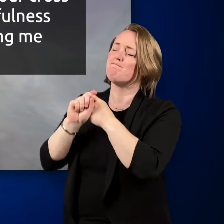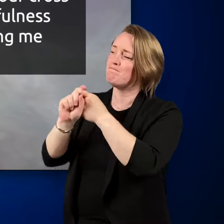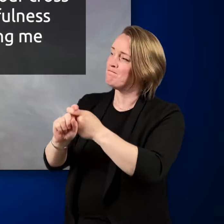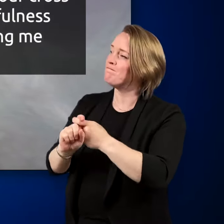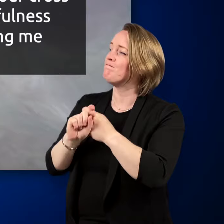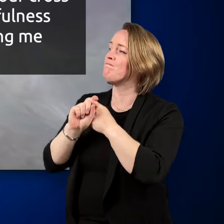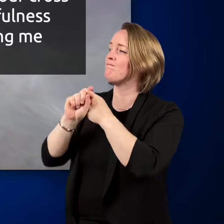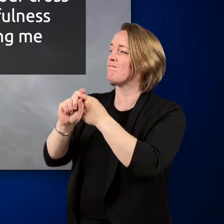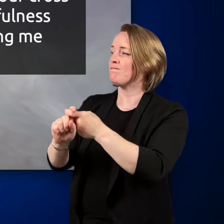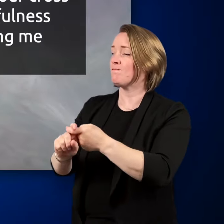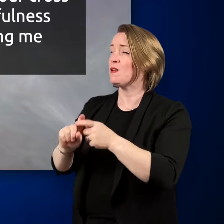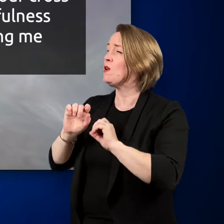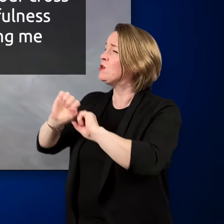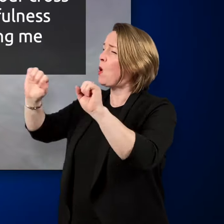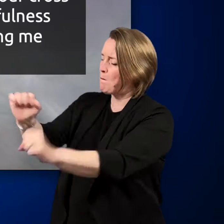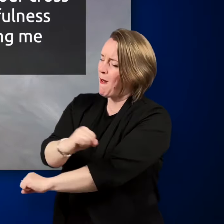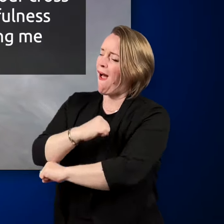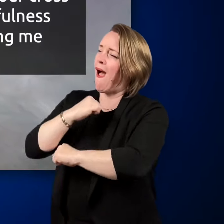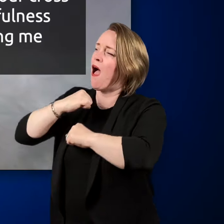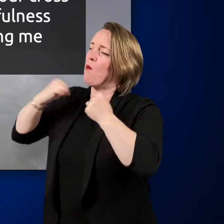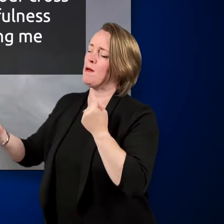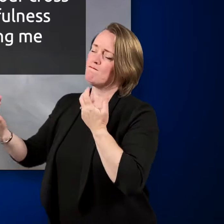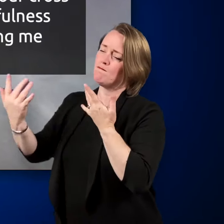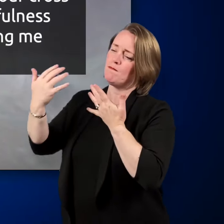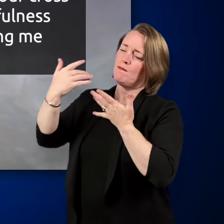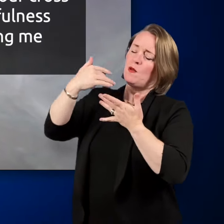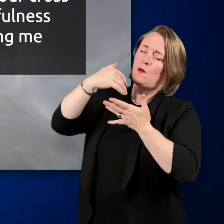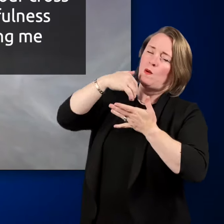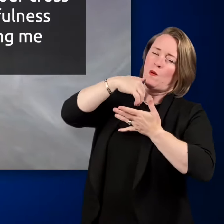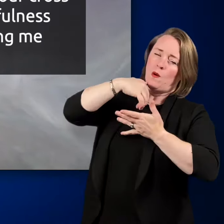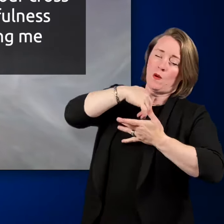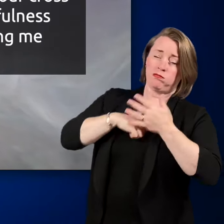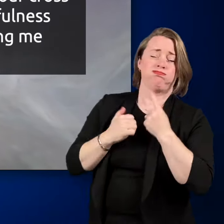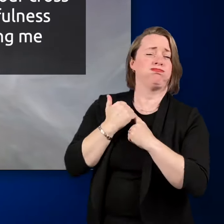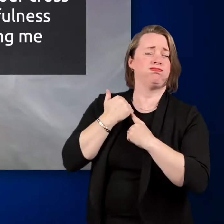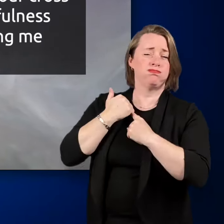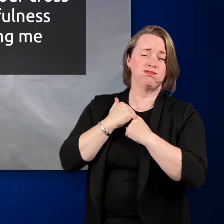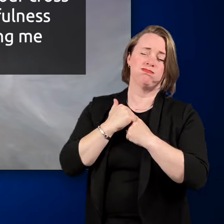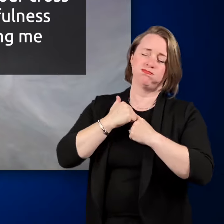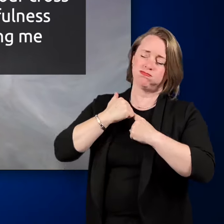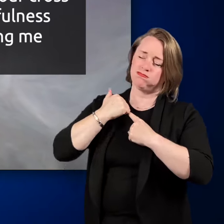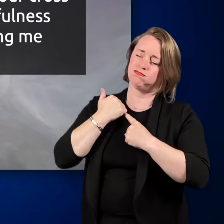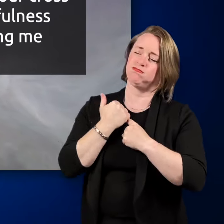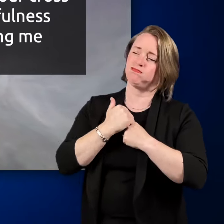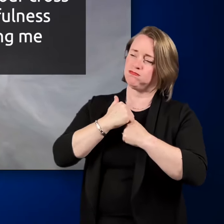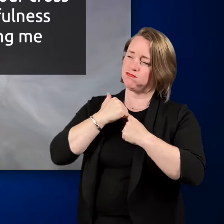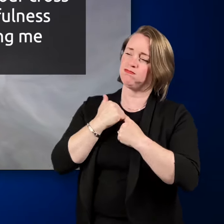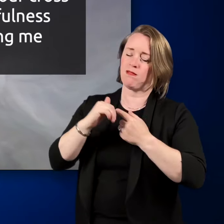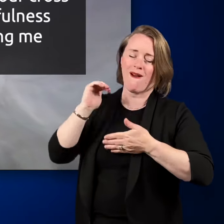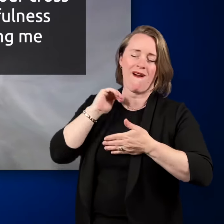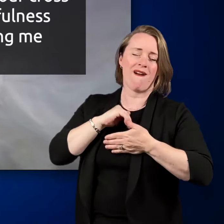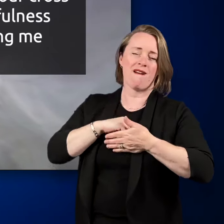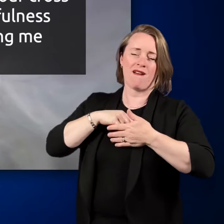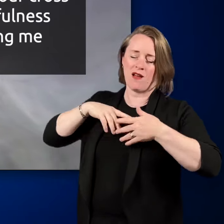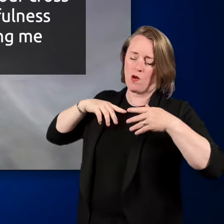faithfulness, for your power at work in me